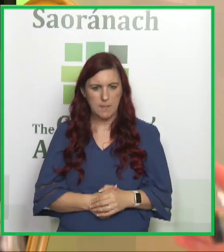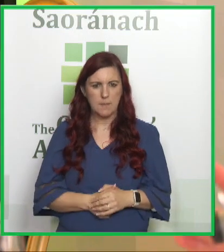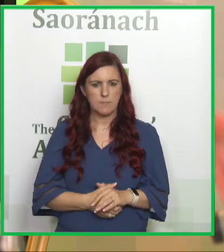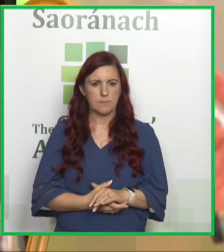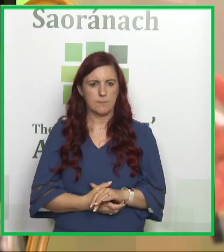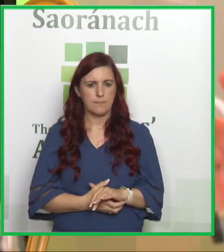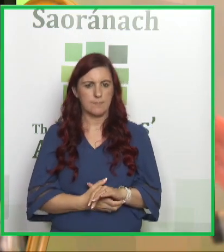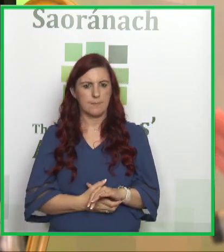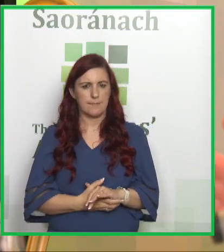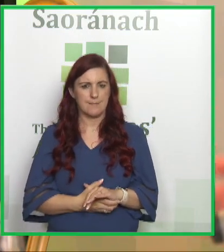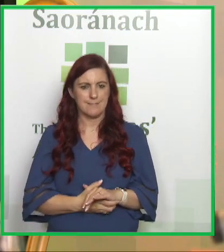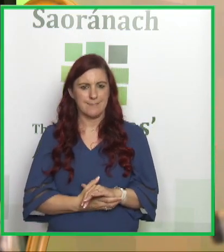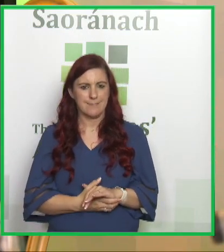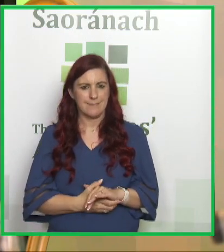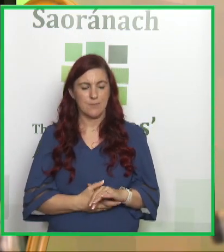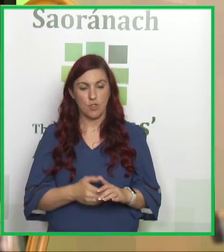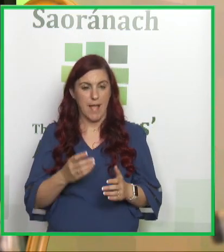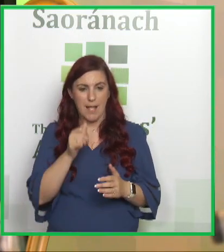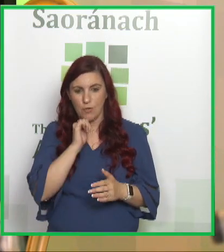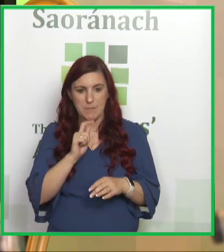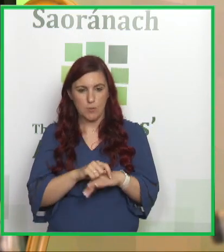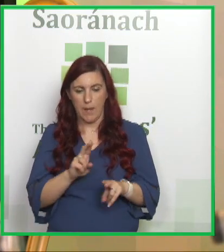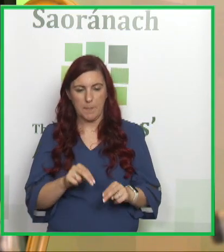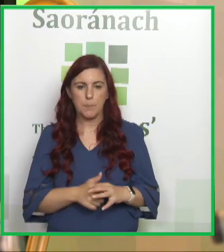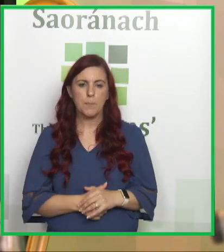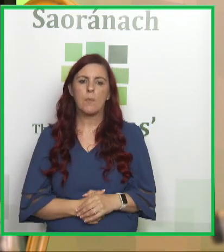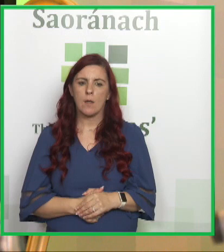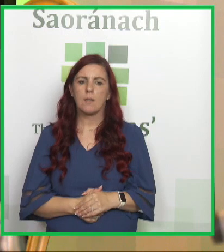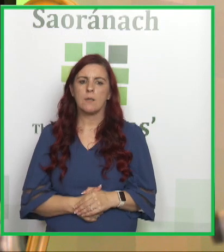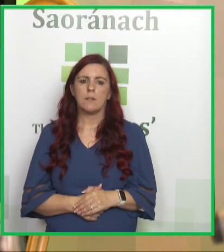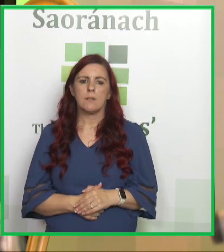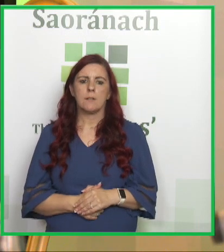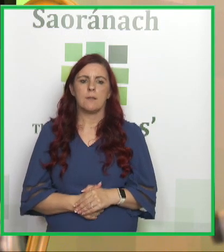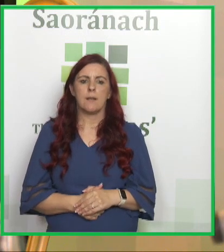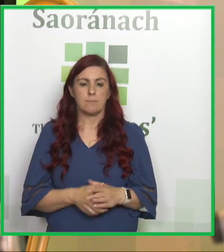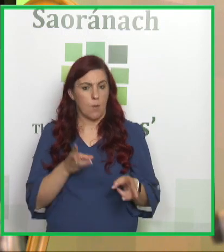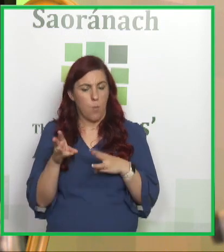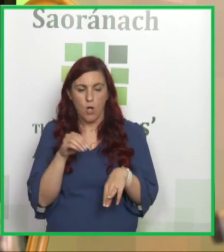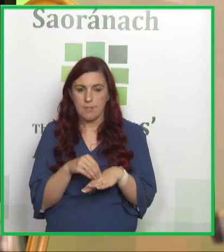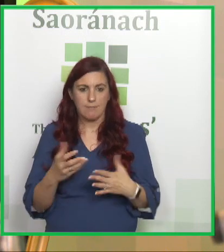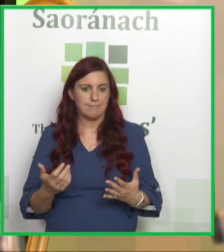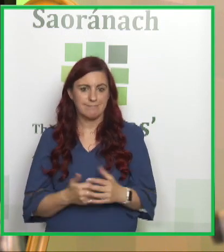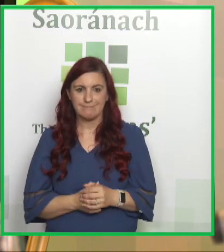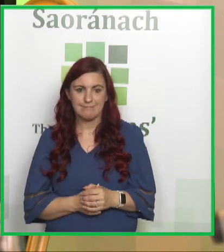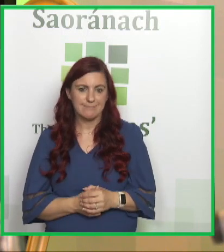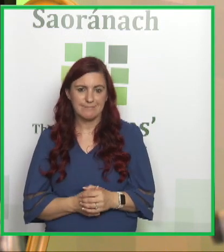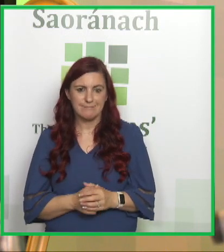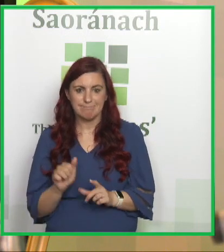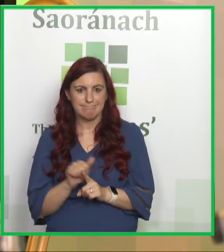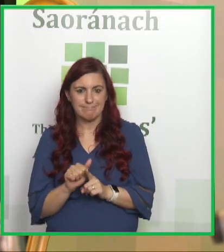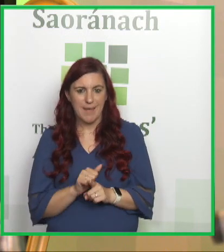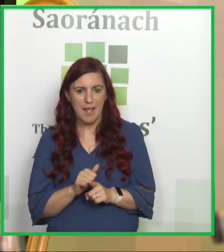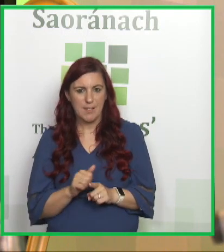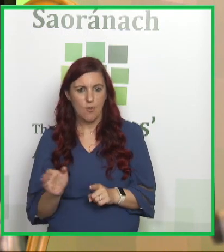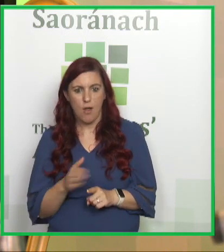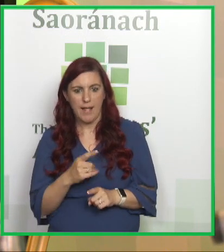you're not the only person who can answer this, but if I can just ask you. Yeah, it's being worked on. It's pretty much all I can say